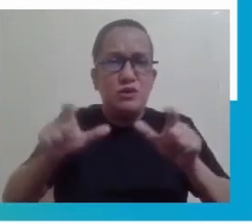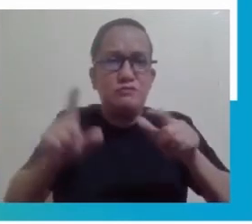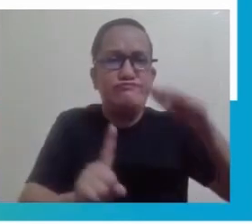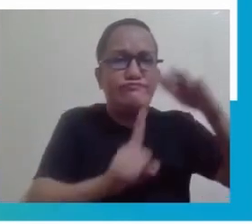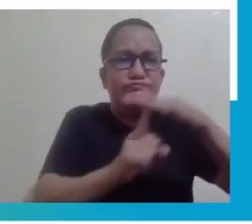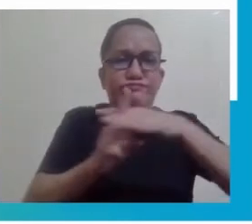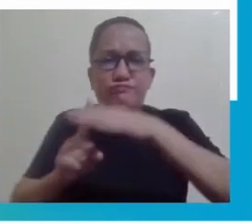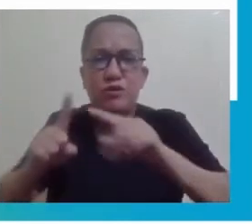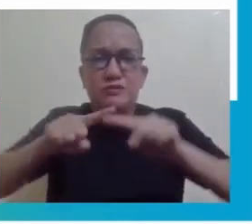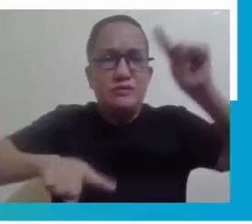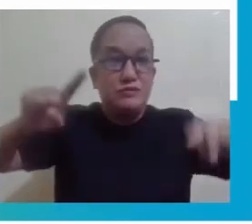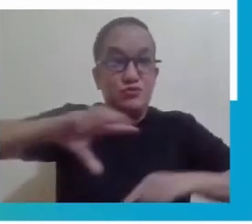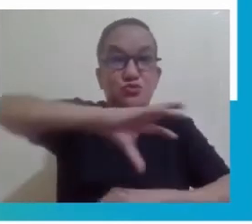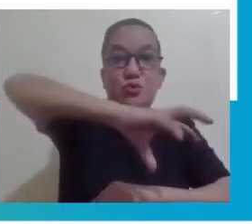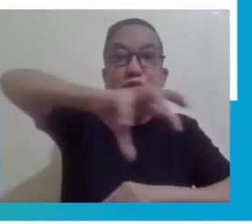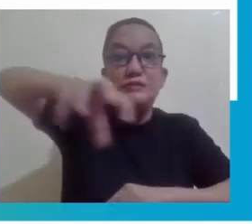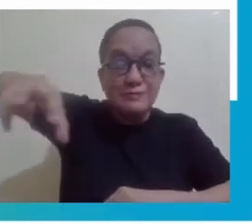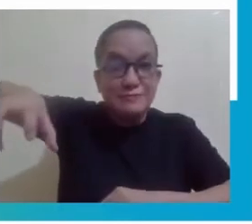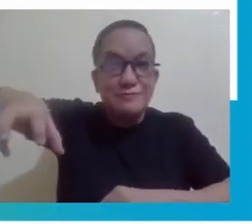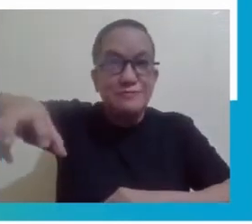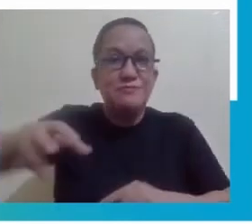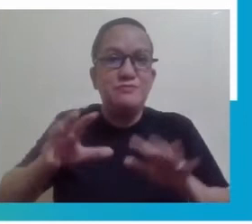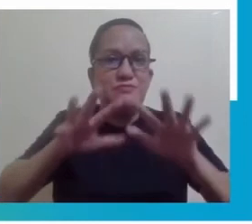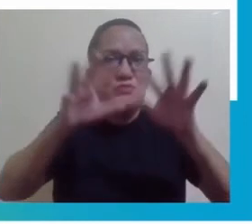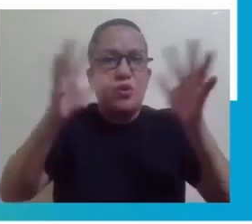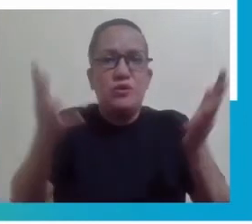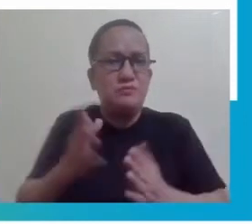$263 trillion and COVID-19 recovery loans of